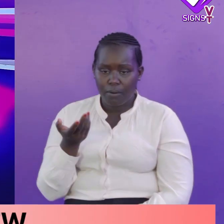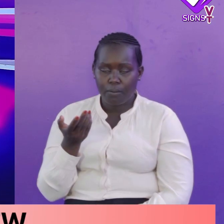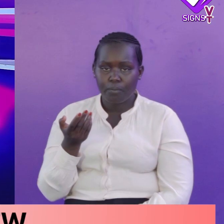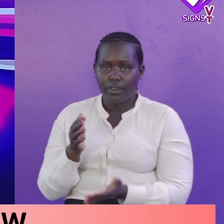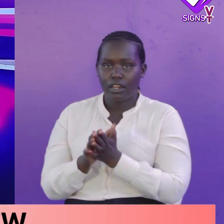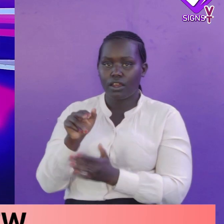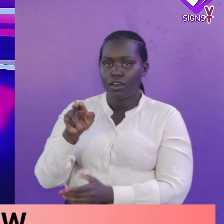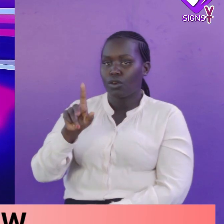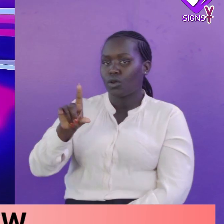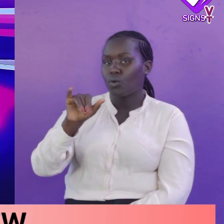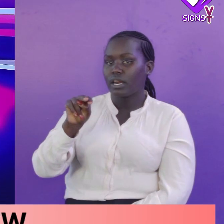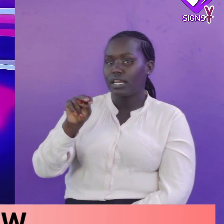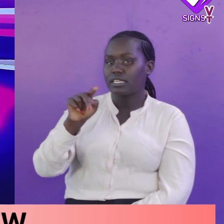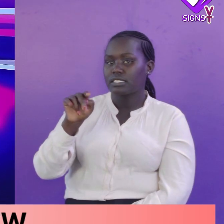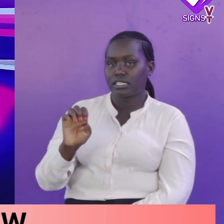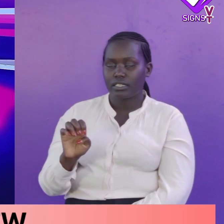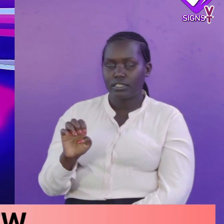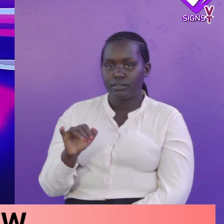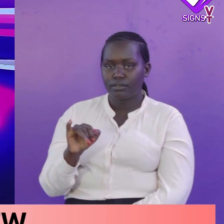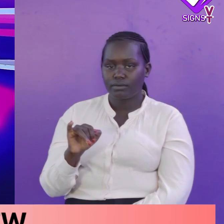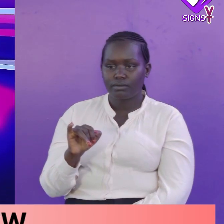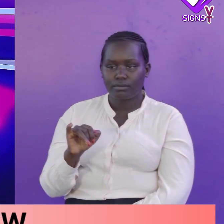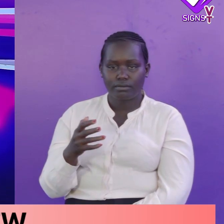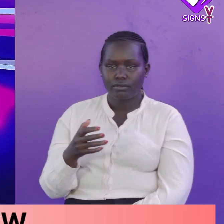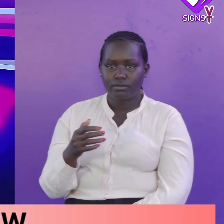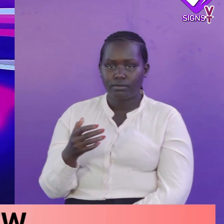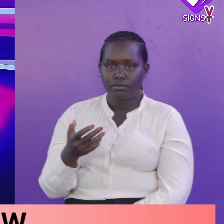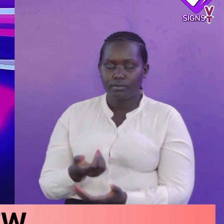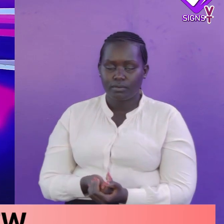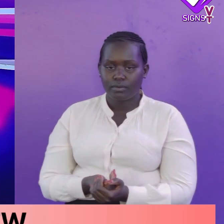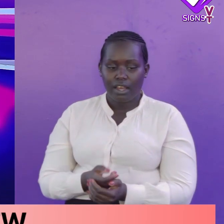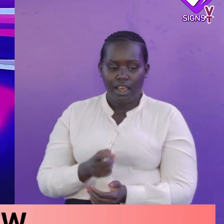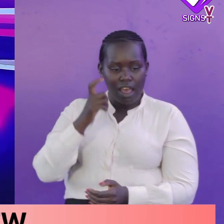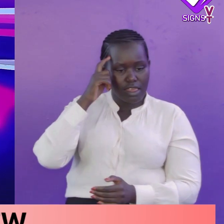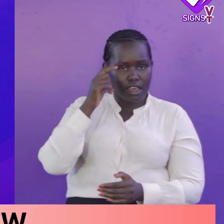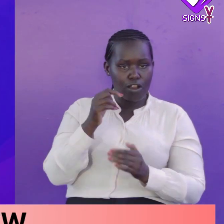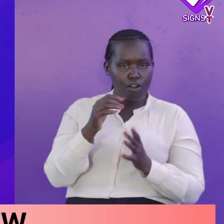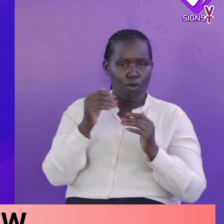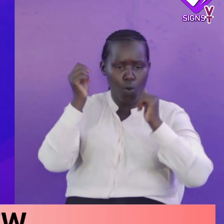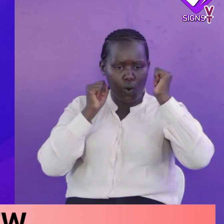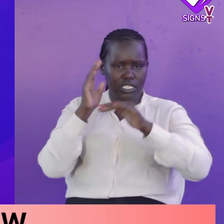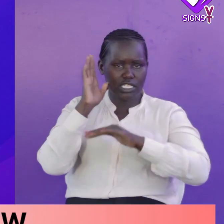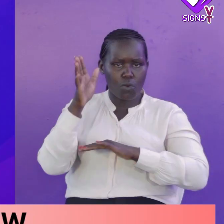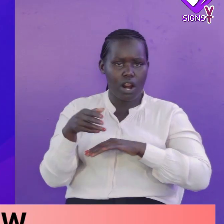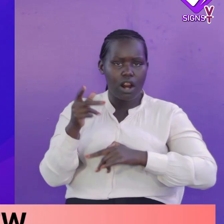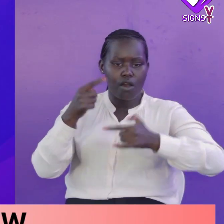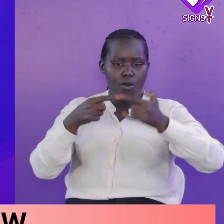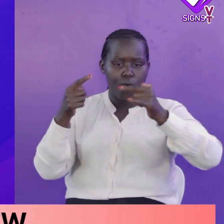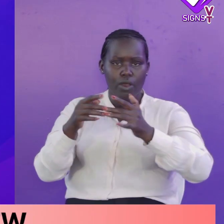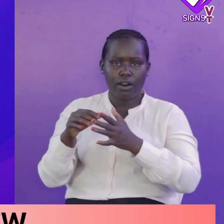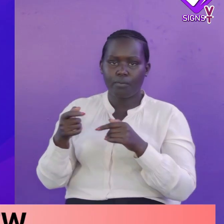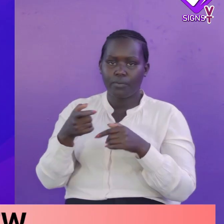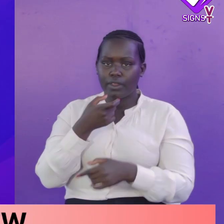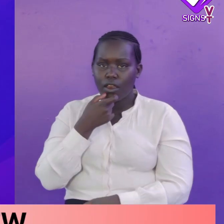It's a tough one, but I think Ulinzi will win this one. Yeah, Ulinzi Stars looks so set. Gor Mahia versus